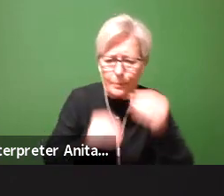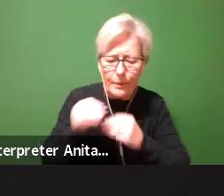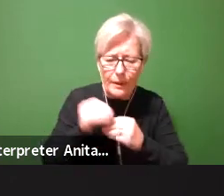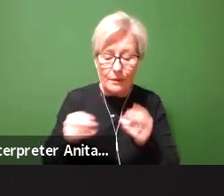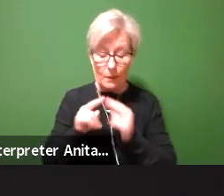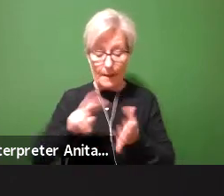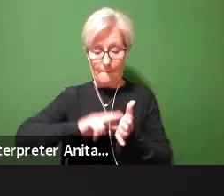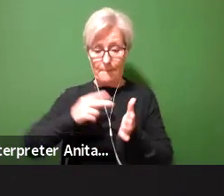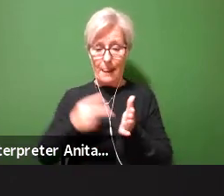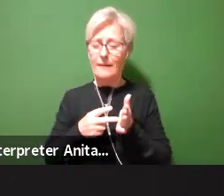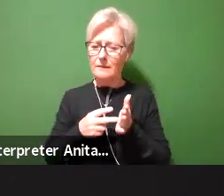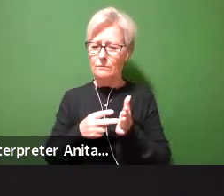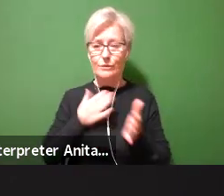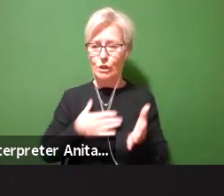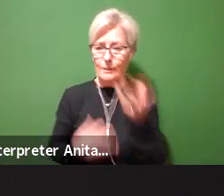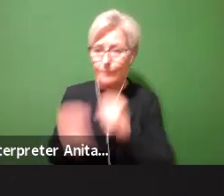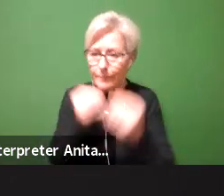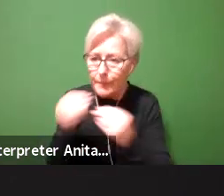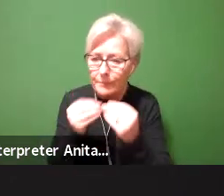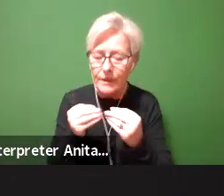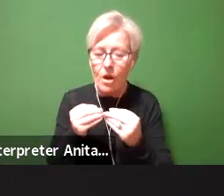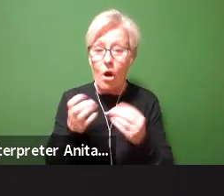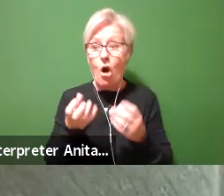Or we don't eat at all, and then we binge.